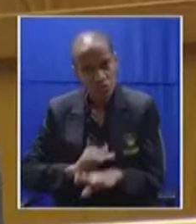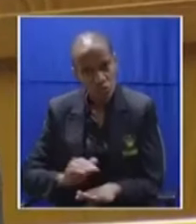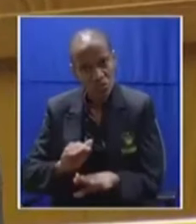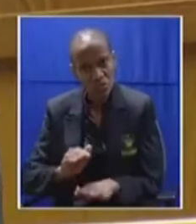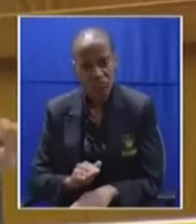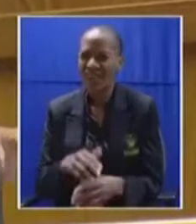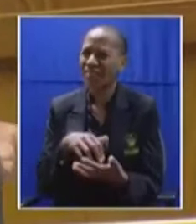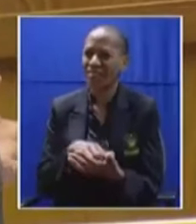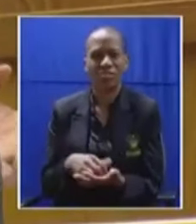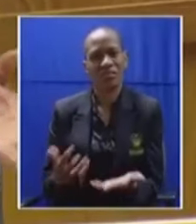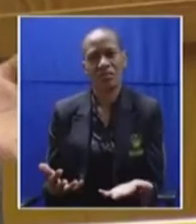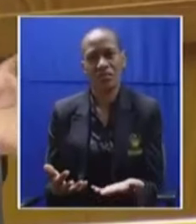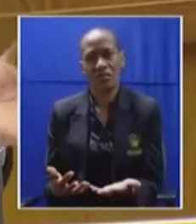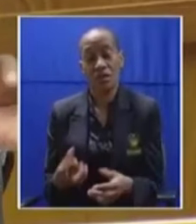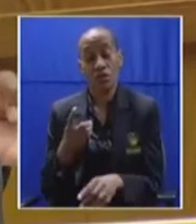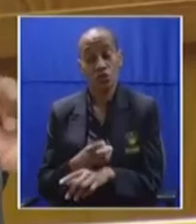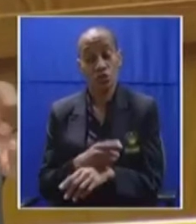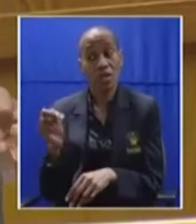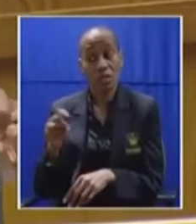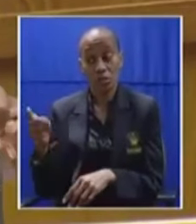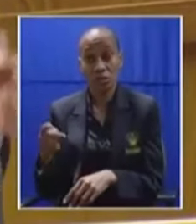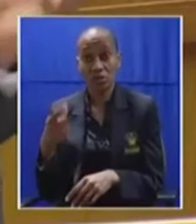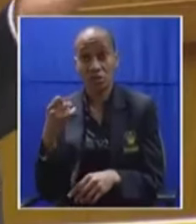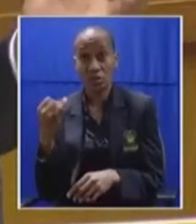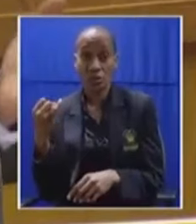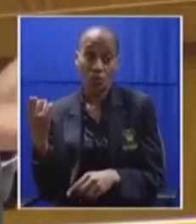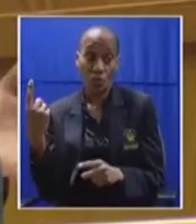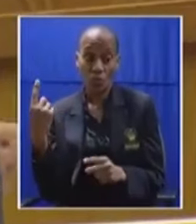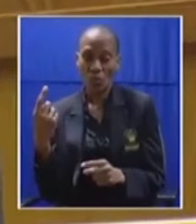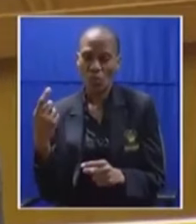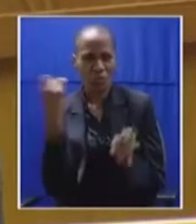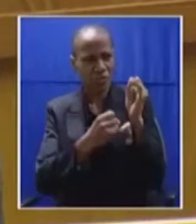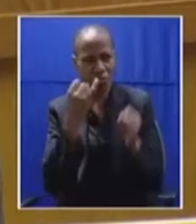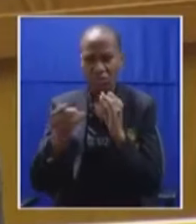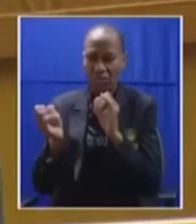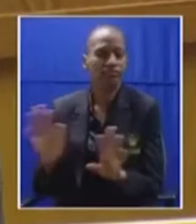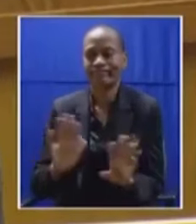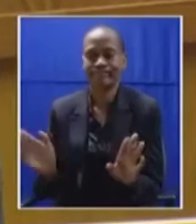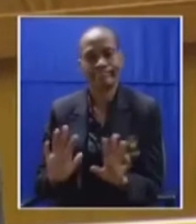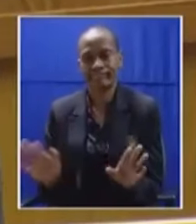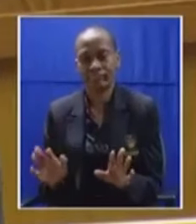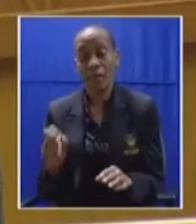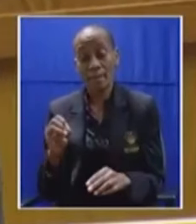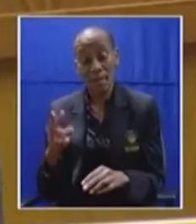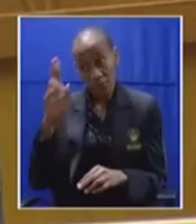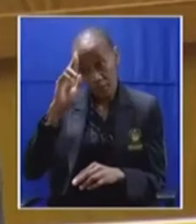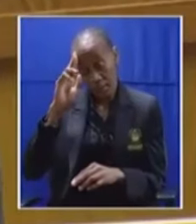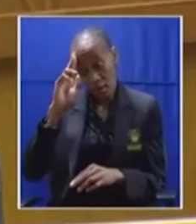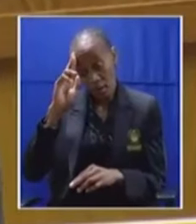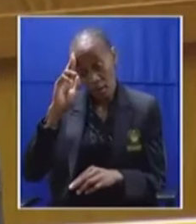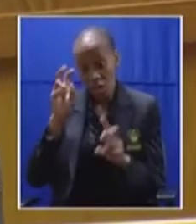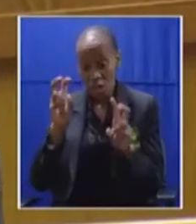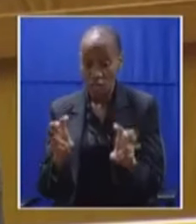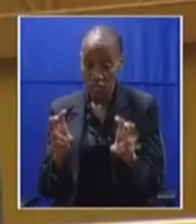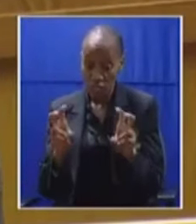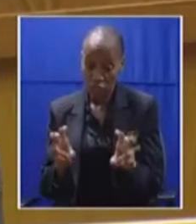be pointing fingers. I don't know where you were pointing your finger, either to the left or to the right, but we should remember that on this one, as